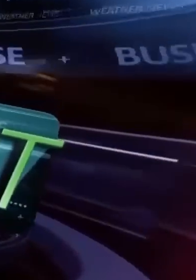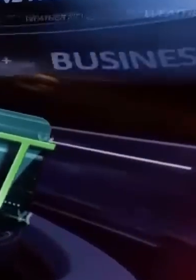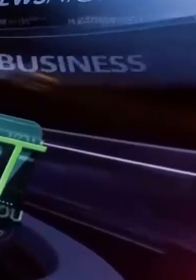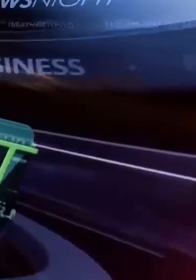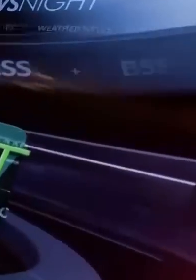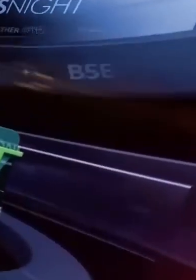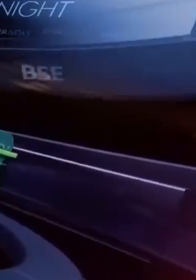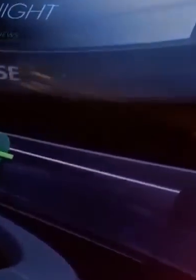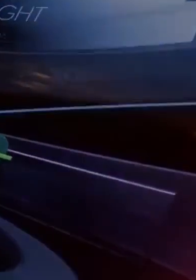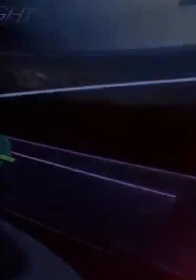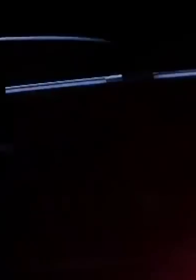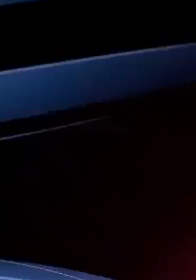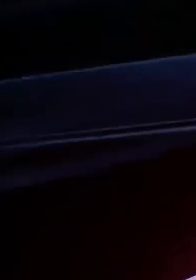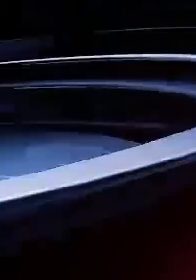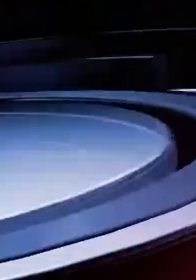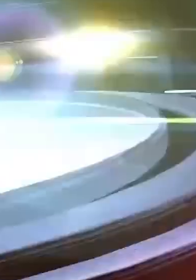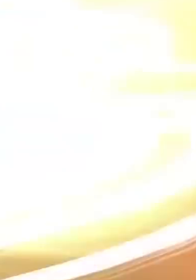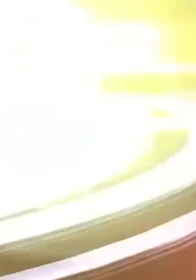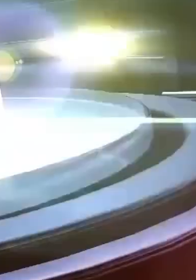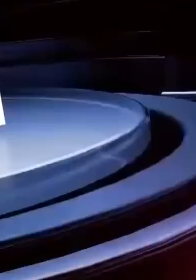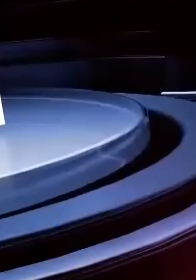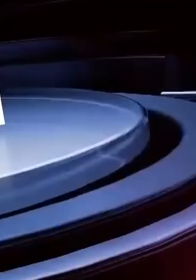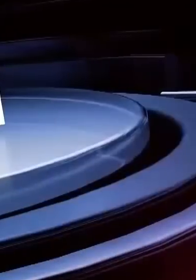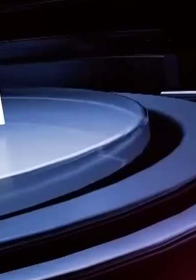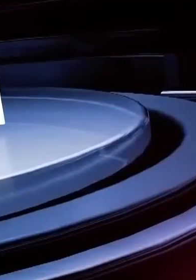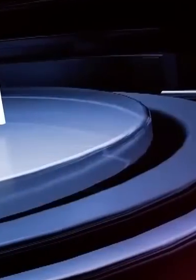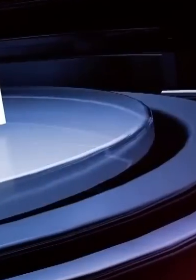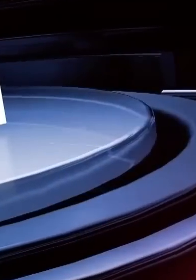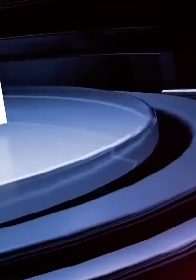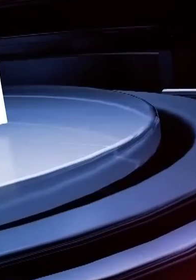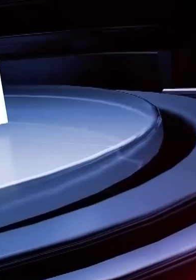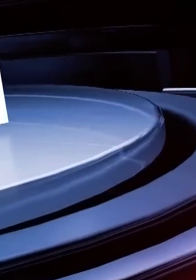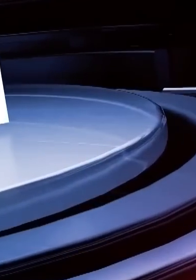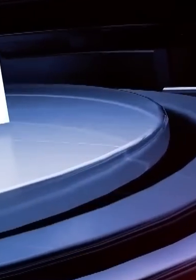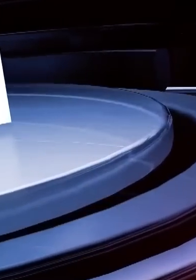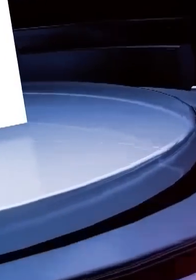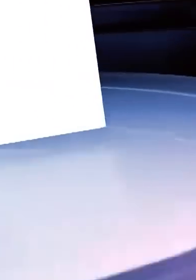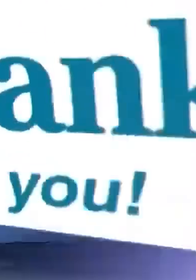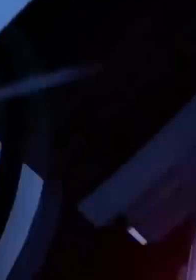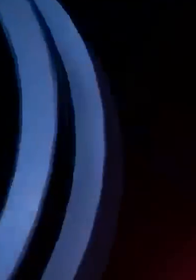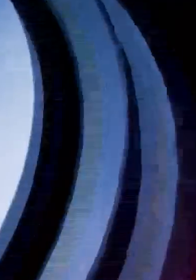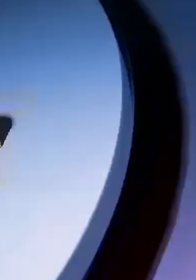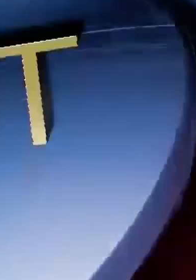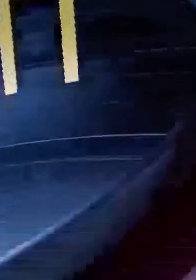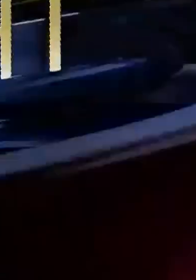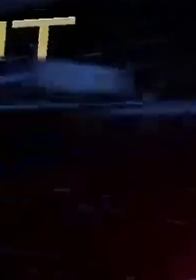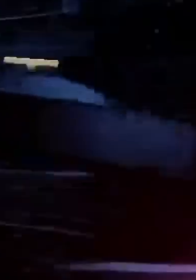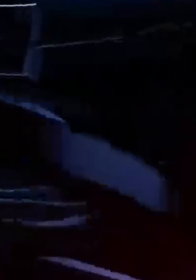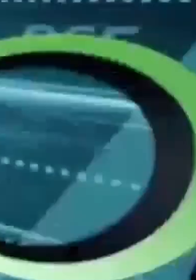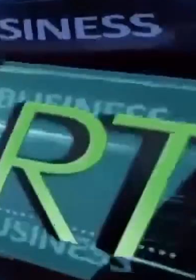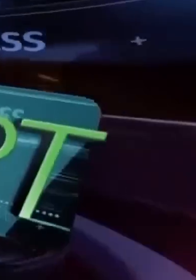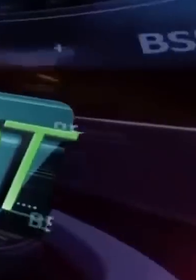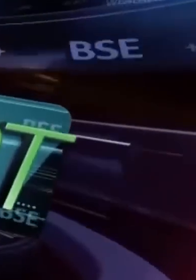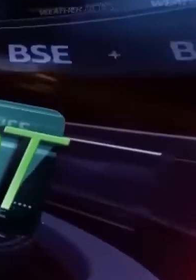The Business Report, brought to you with the compliments of Republic Bank. We're the one for you.